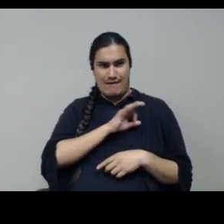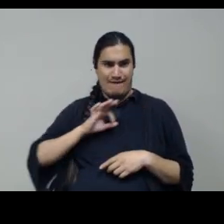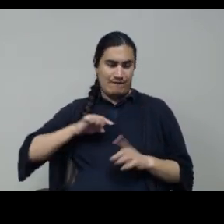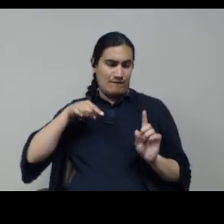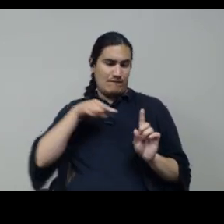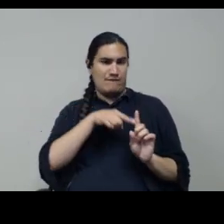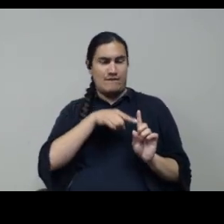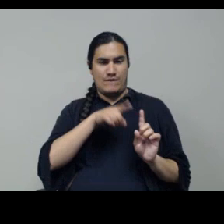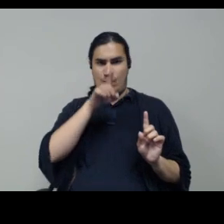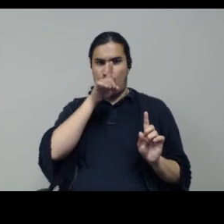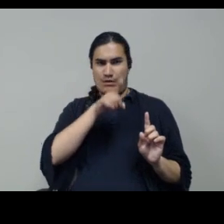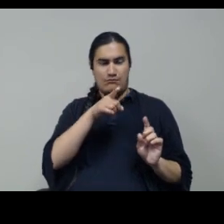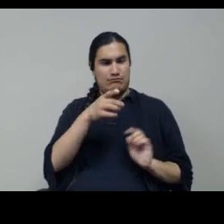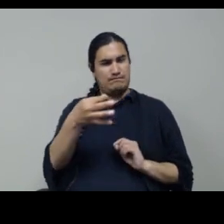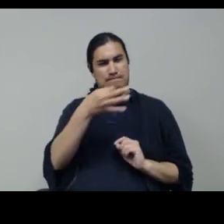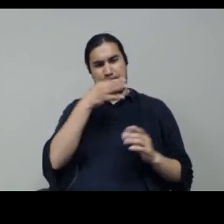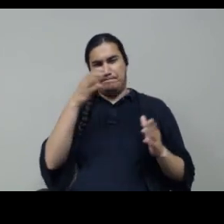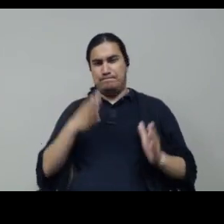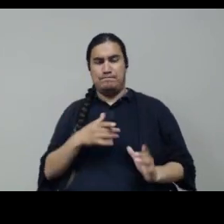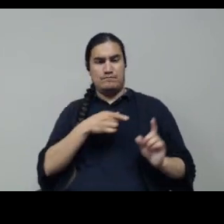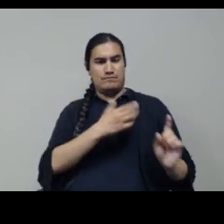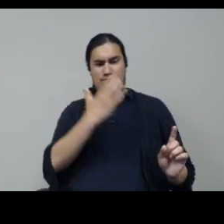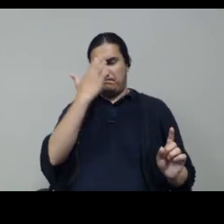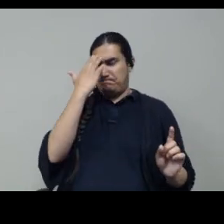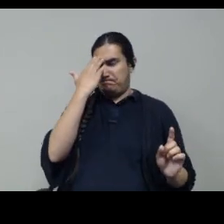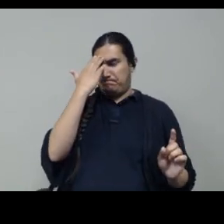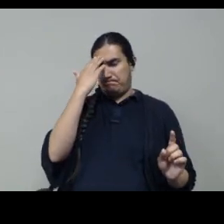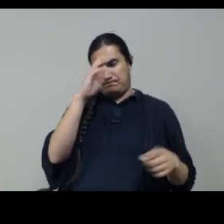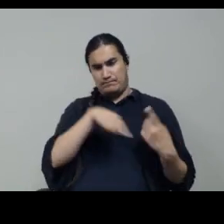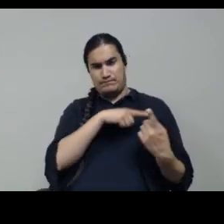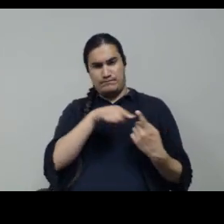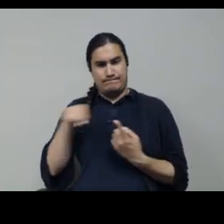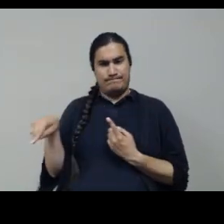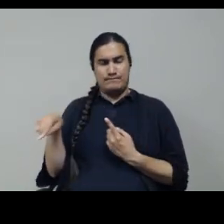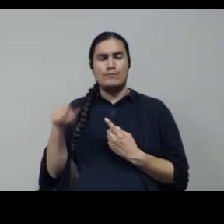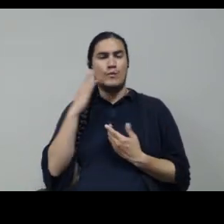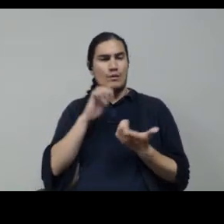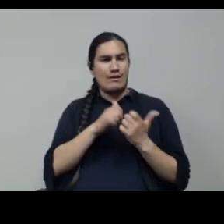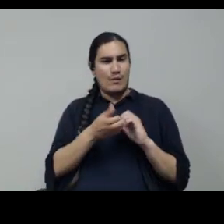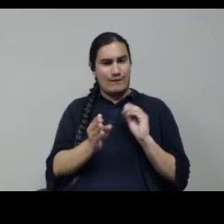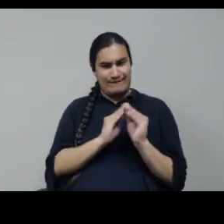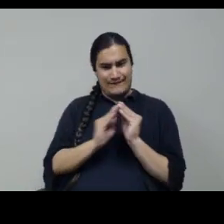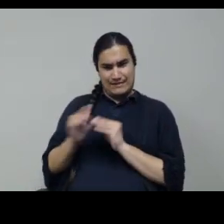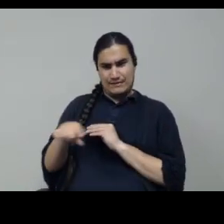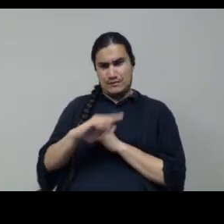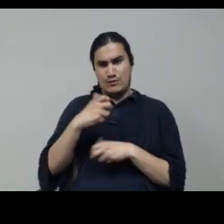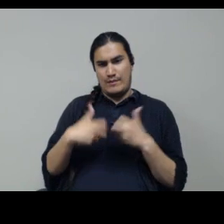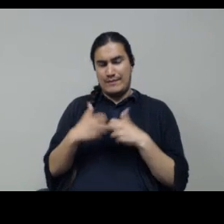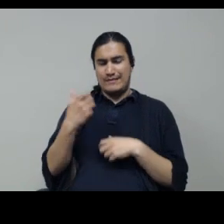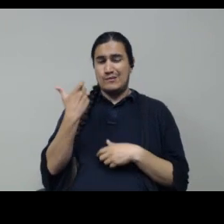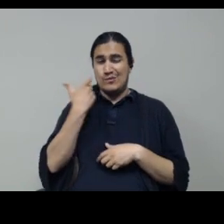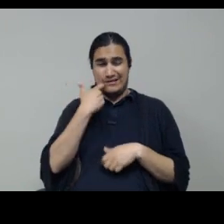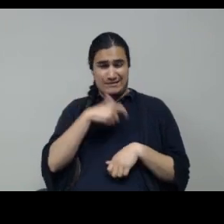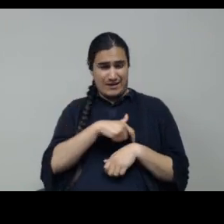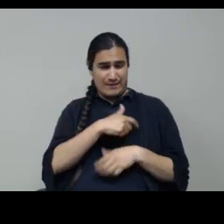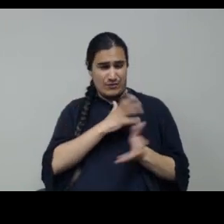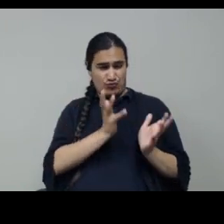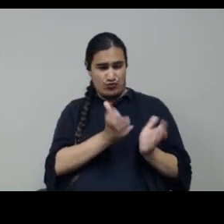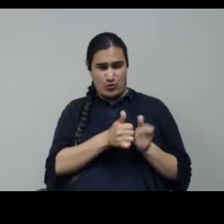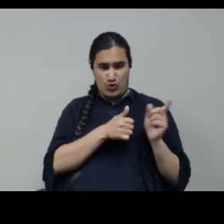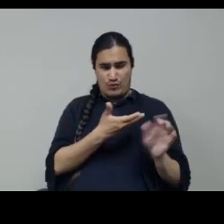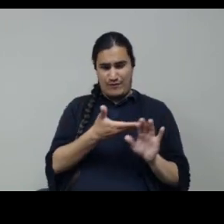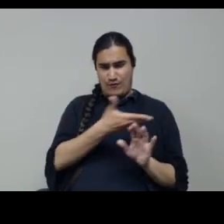a real expert, really understands this stuff and how to fix these problems. And the last I talked to her, which is probably